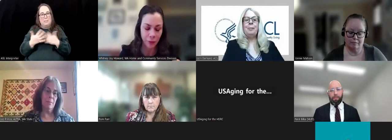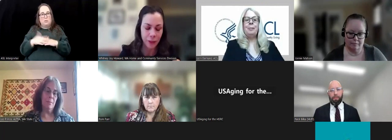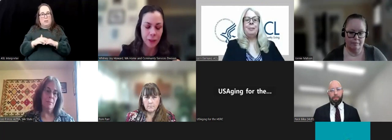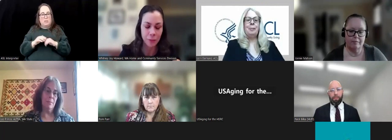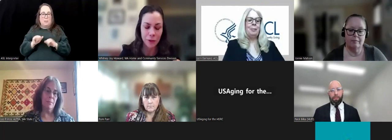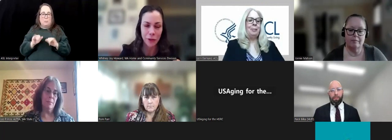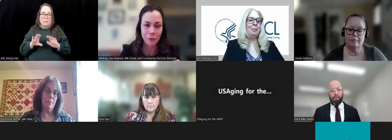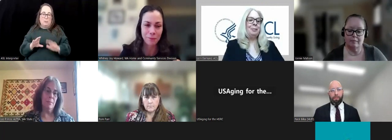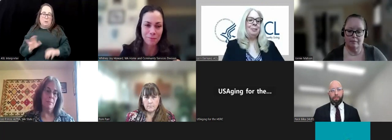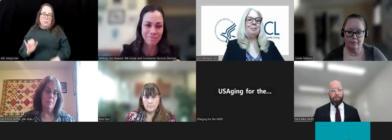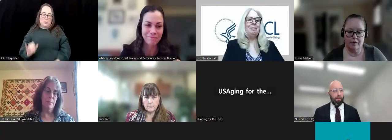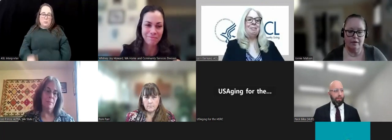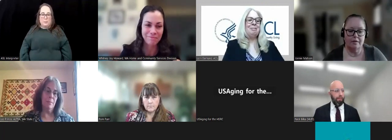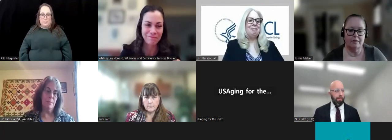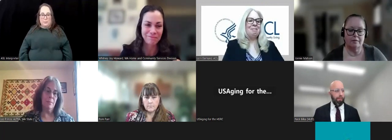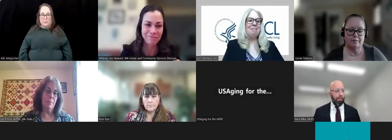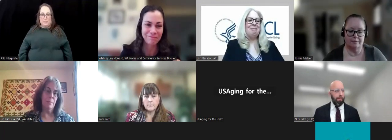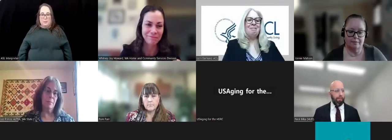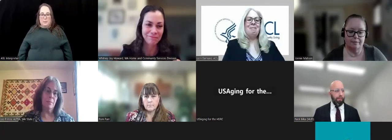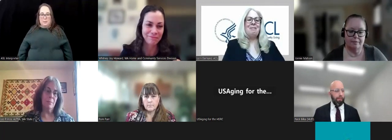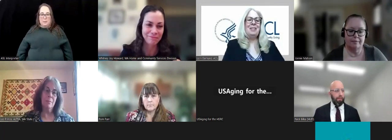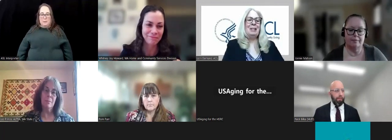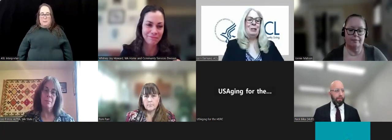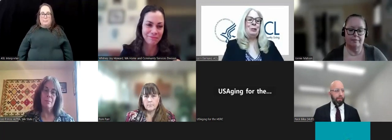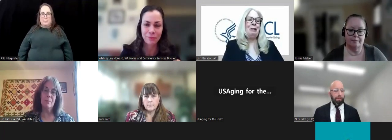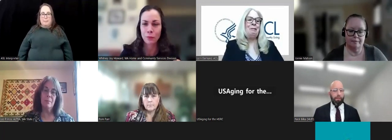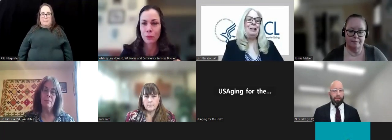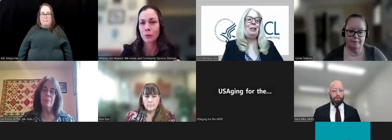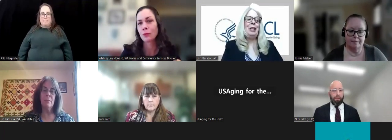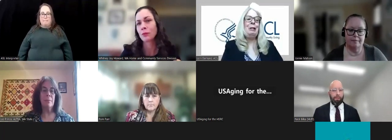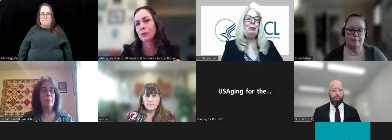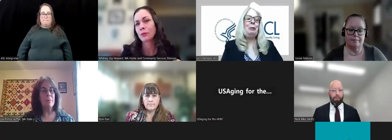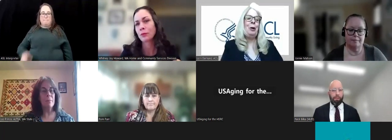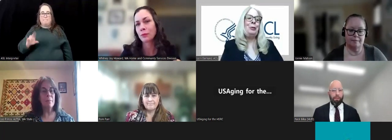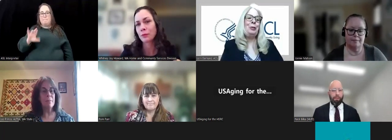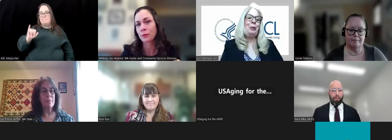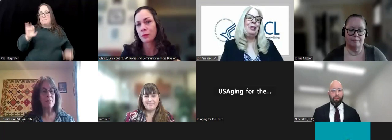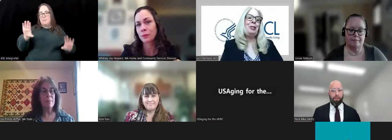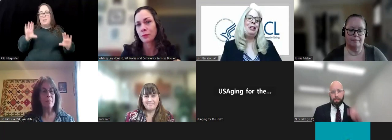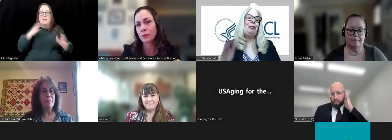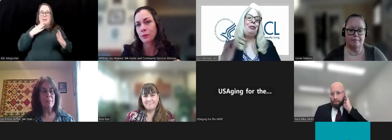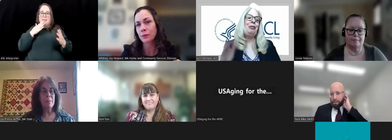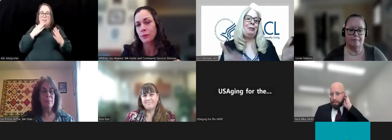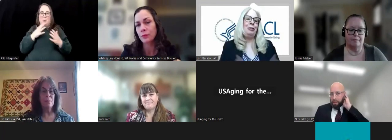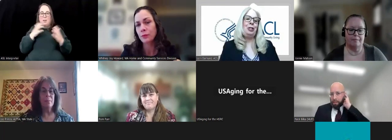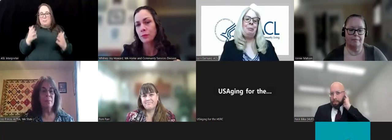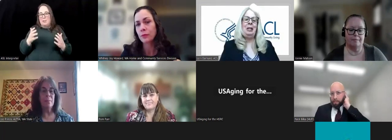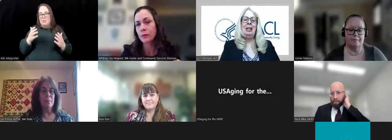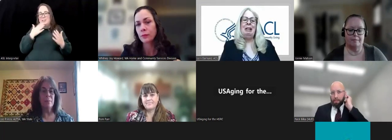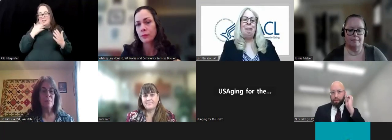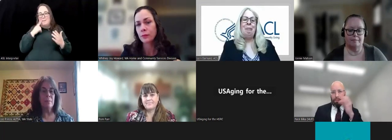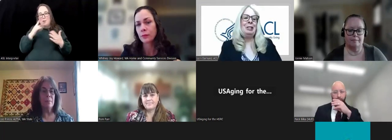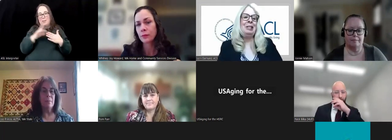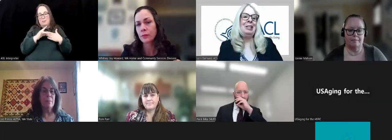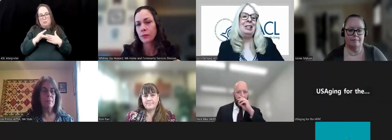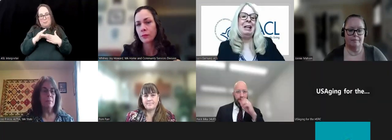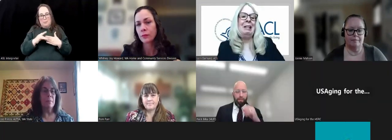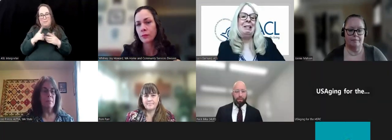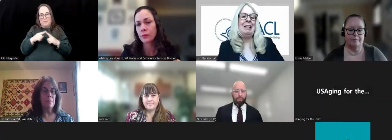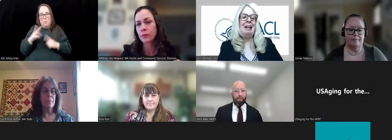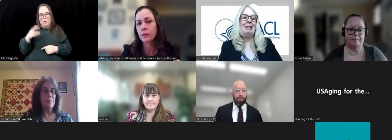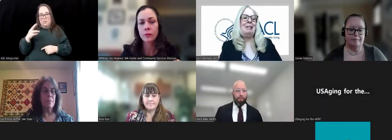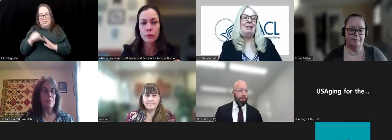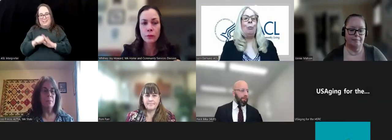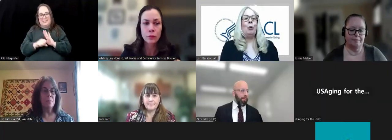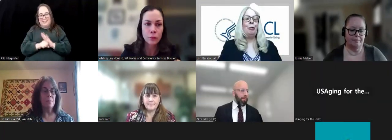a great thing to pursue. That's terrific. Thank you all so much. Thanks for your leadership in Washington